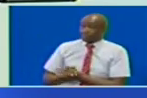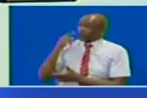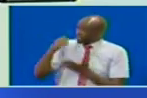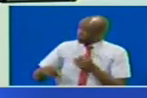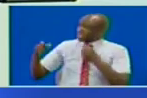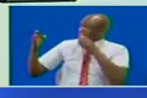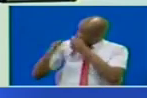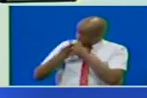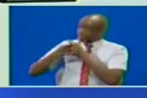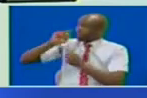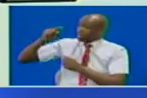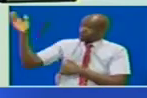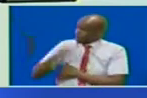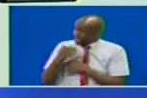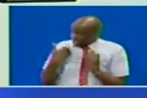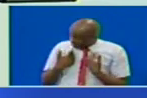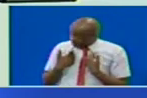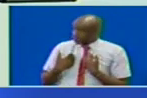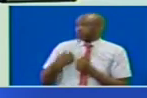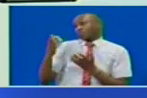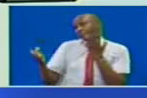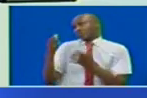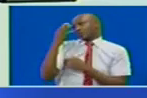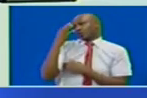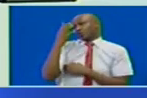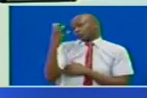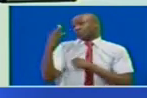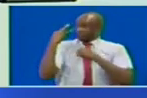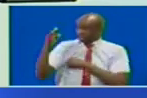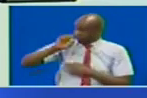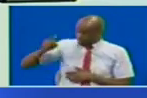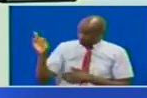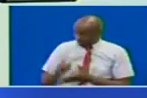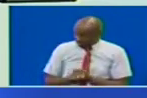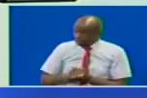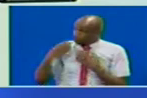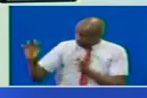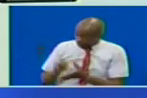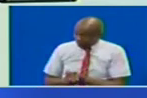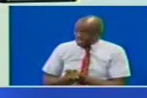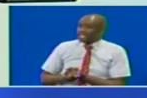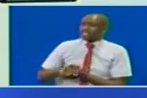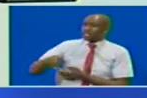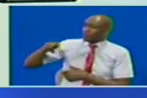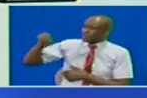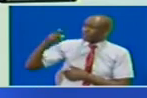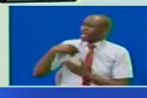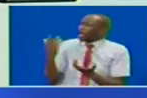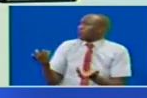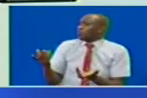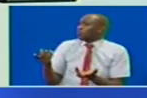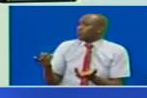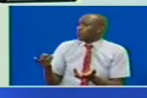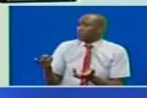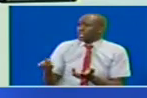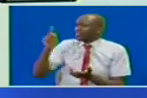8 million has been recovered, so we are talking about 43 million shillings. What was it? Was it to be directed to some